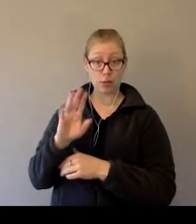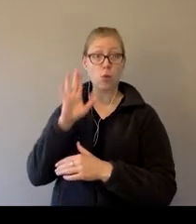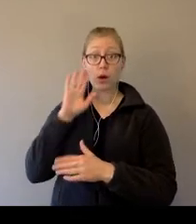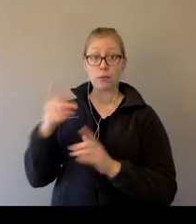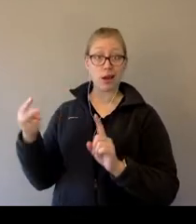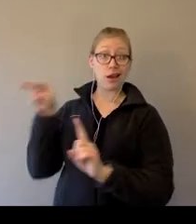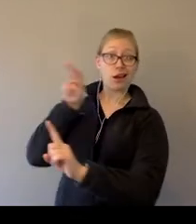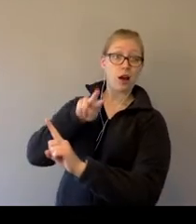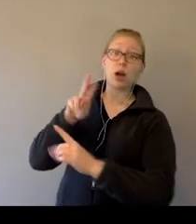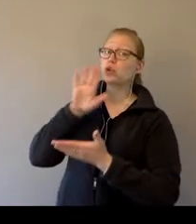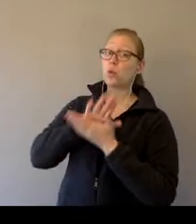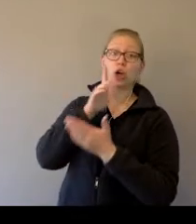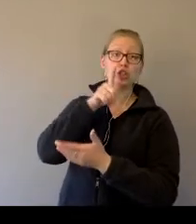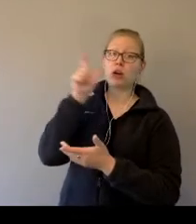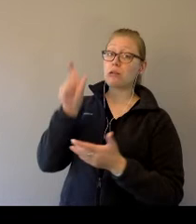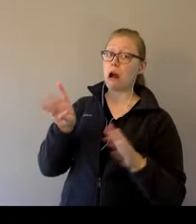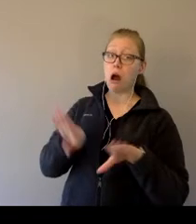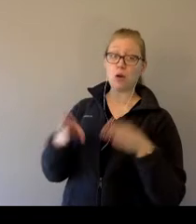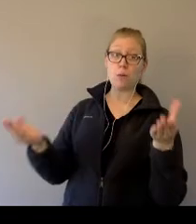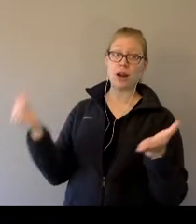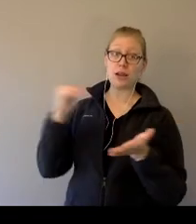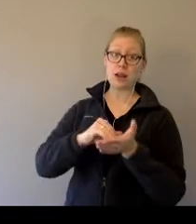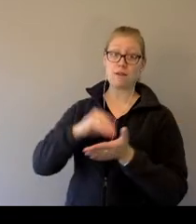not reopen in fall 2020.